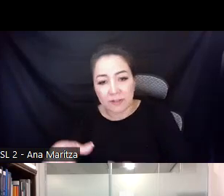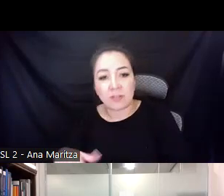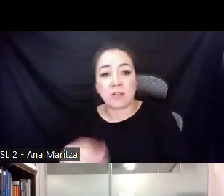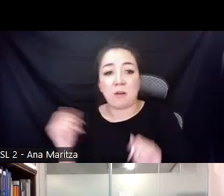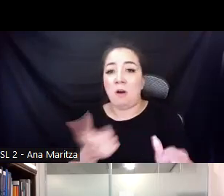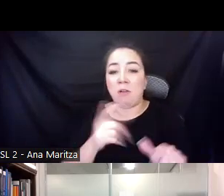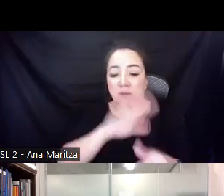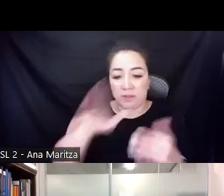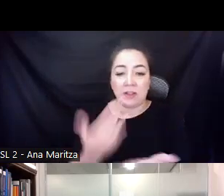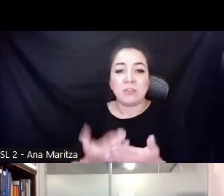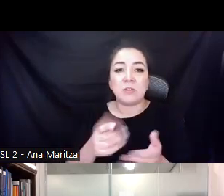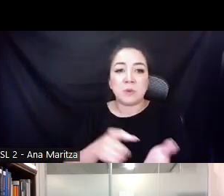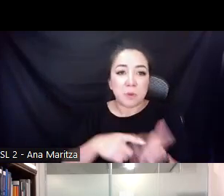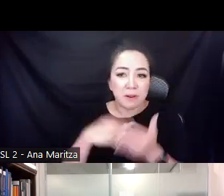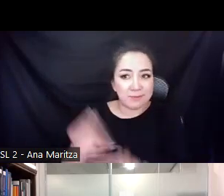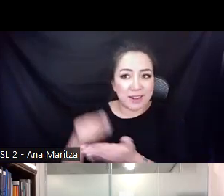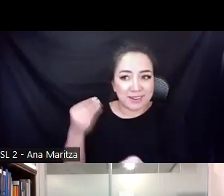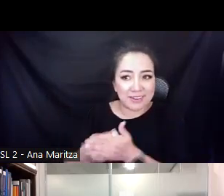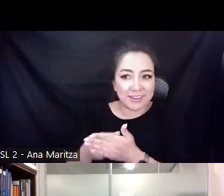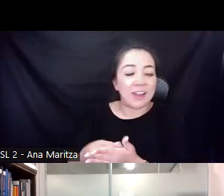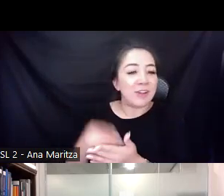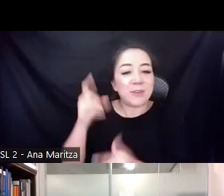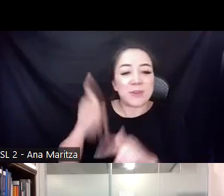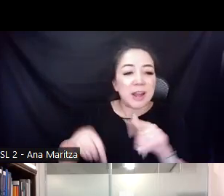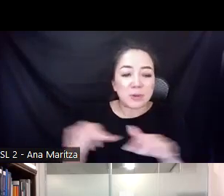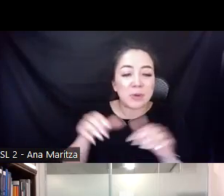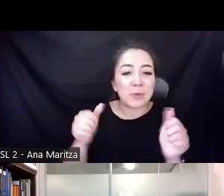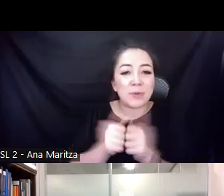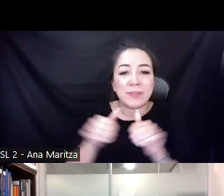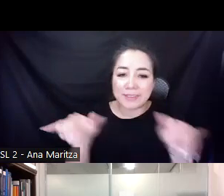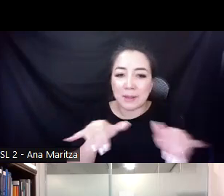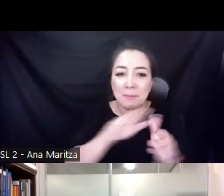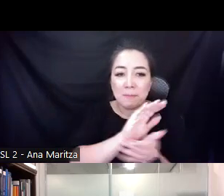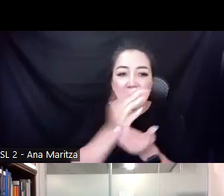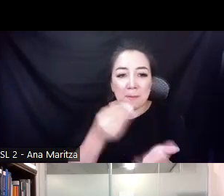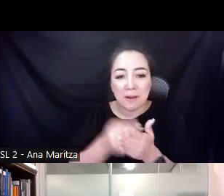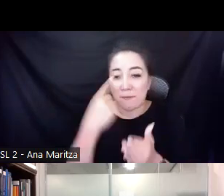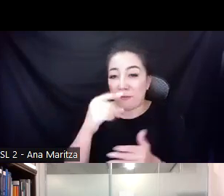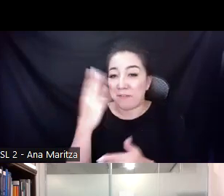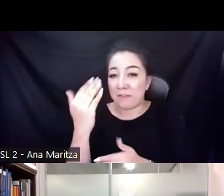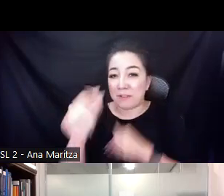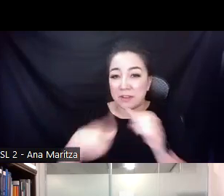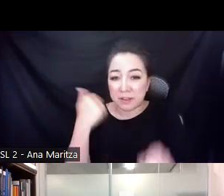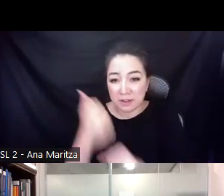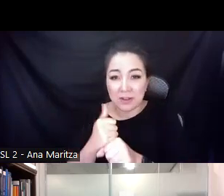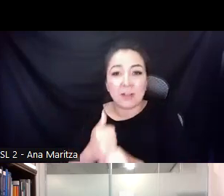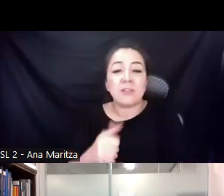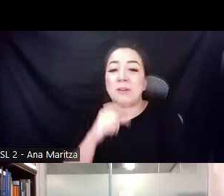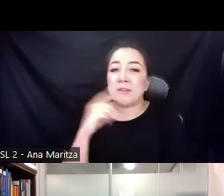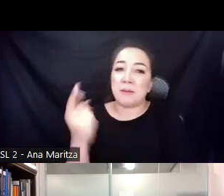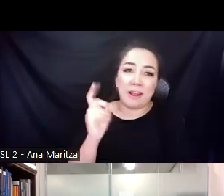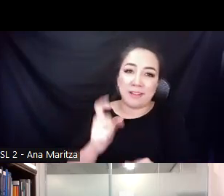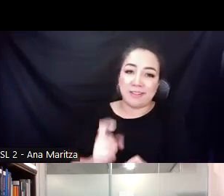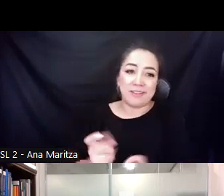requires money, and you can't do it with the same amount of money for 15 years. And so something has to give